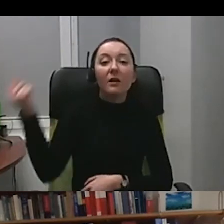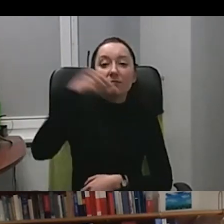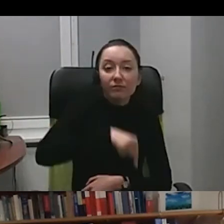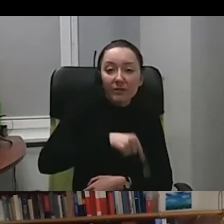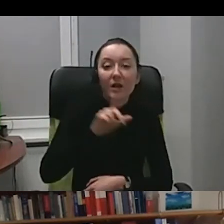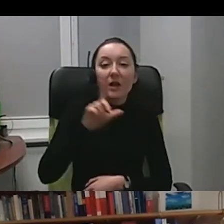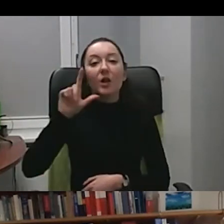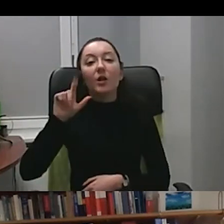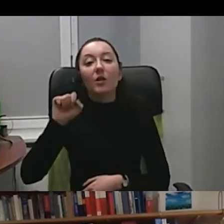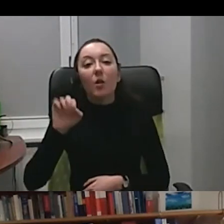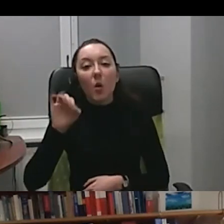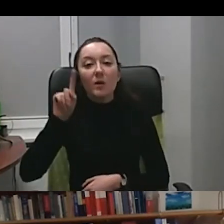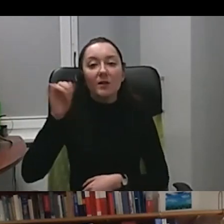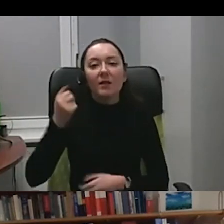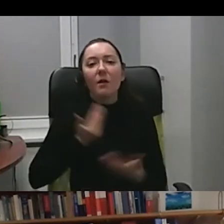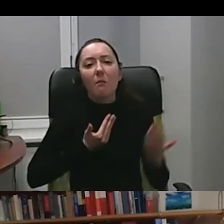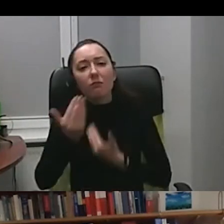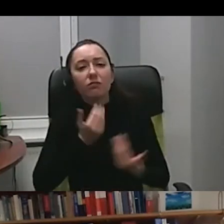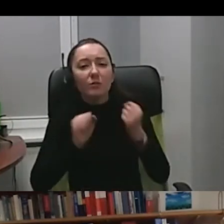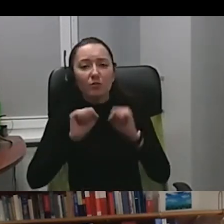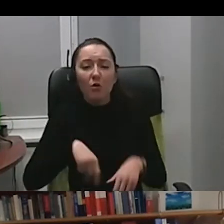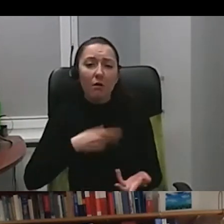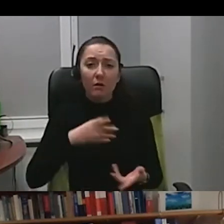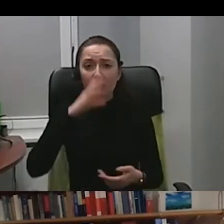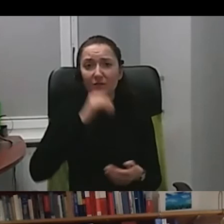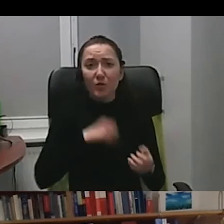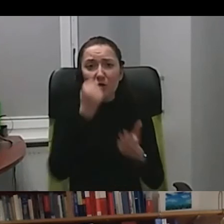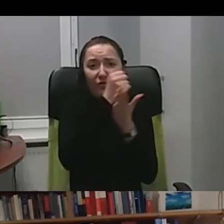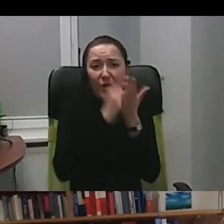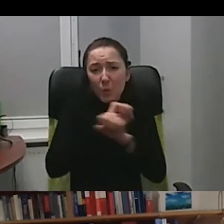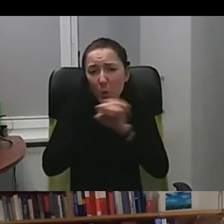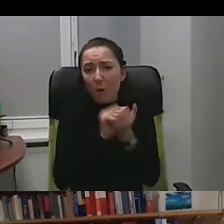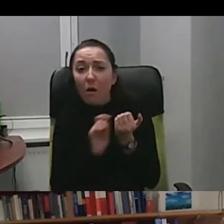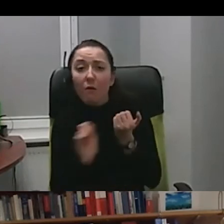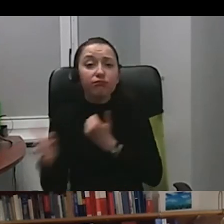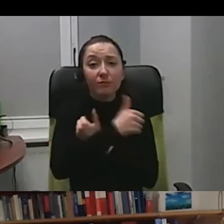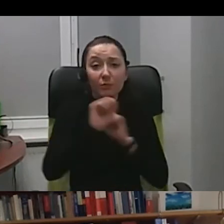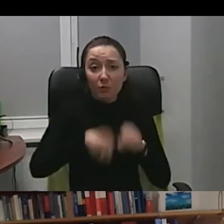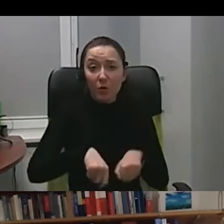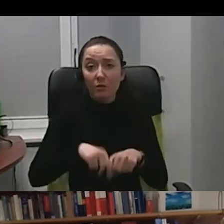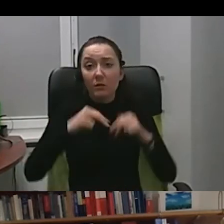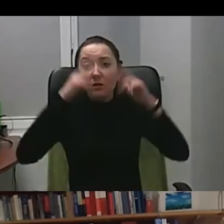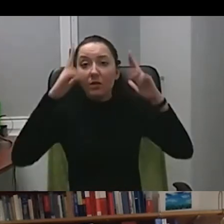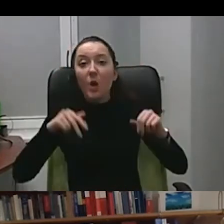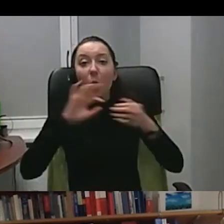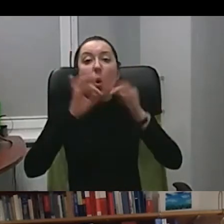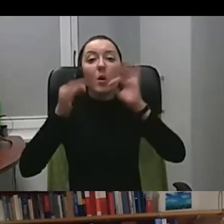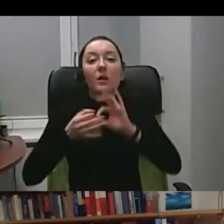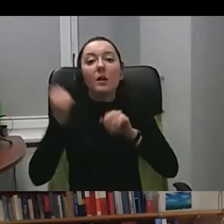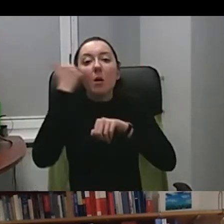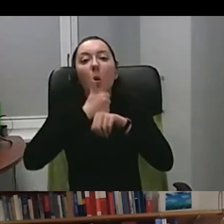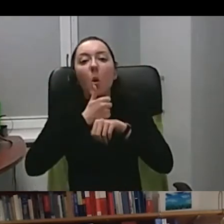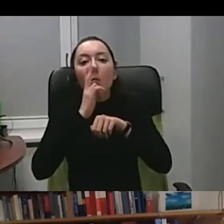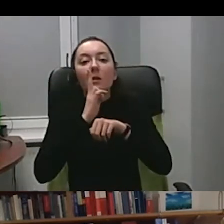visa travel, this travel ban, because they were members also of the International Olympic Committee. So in a way, it's also